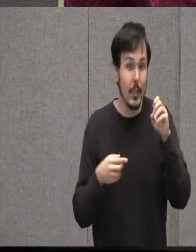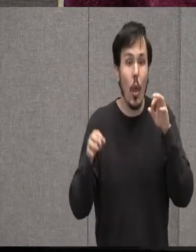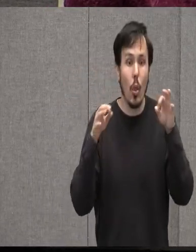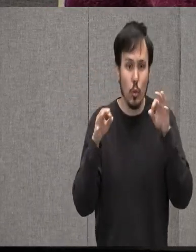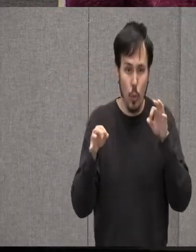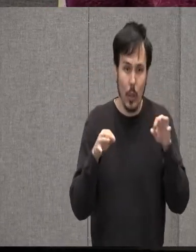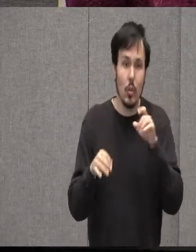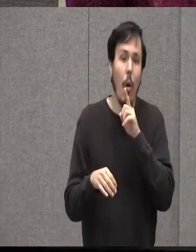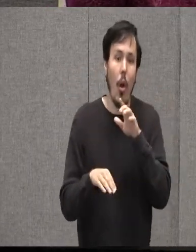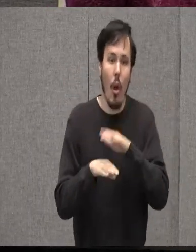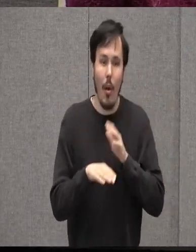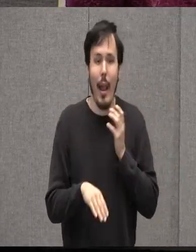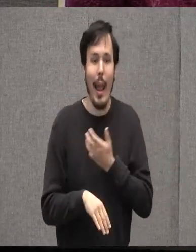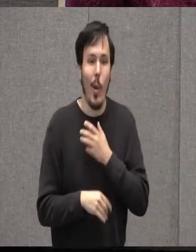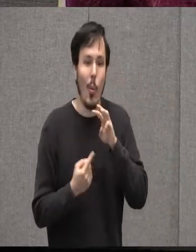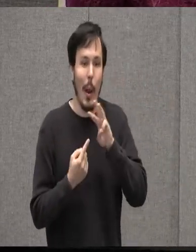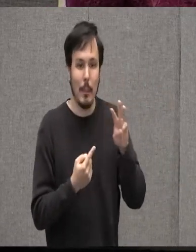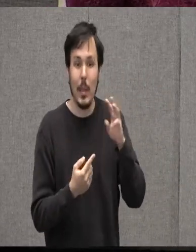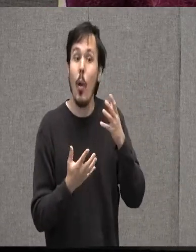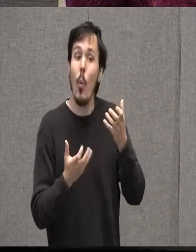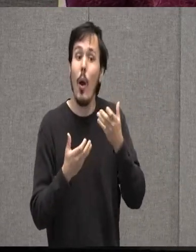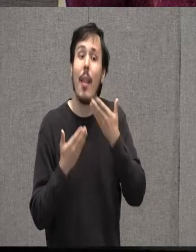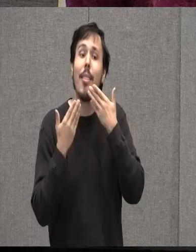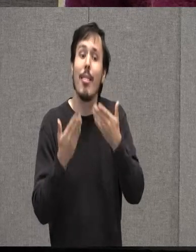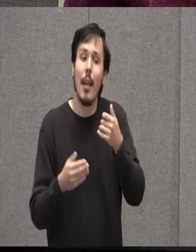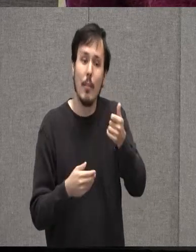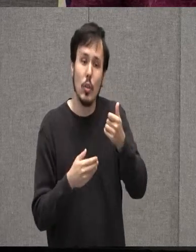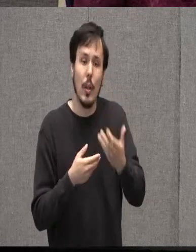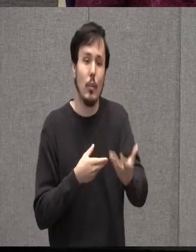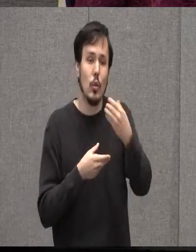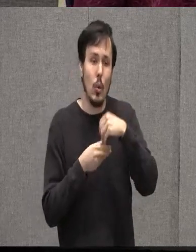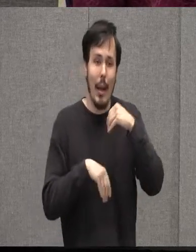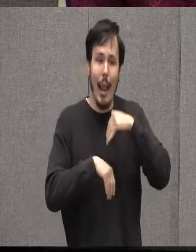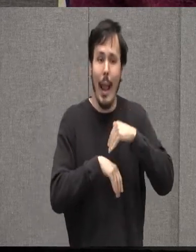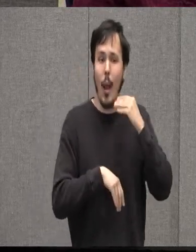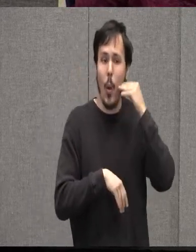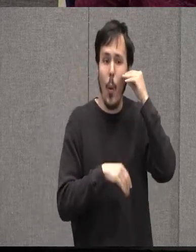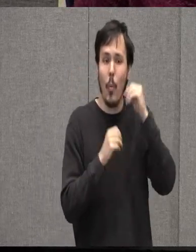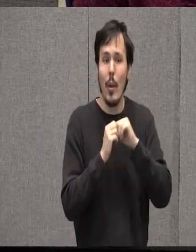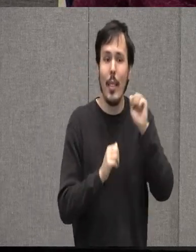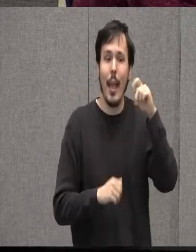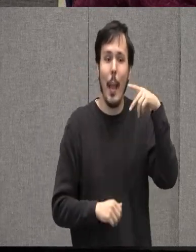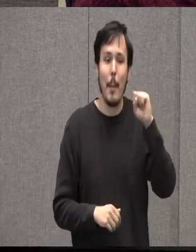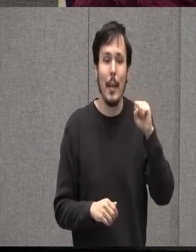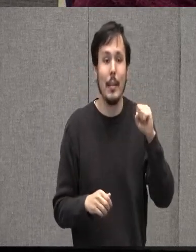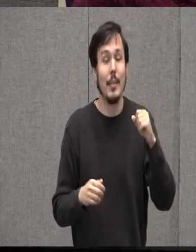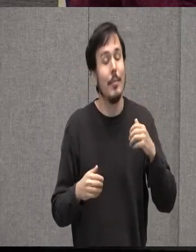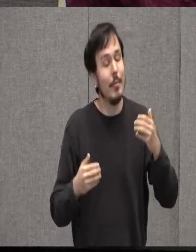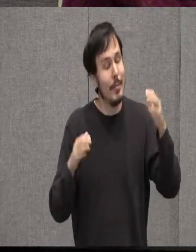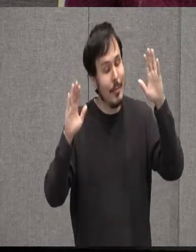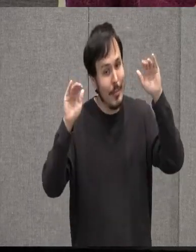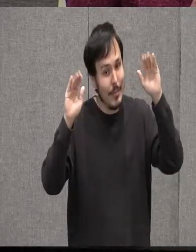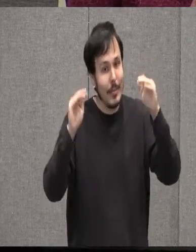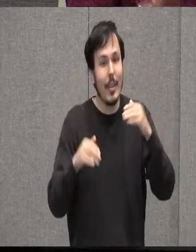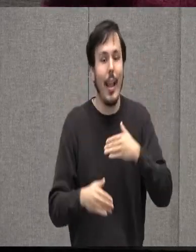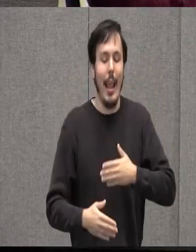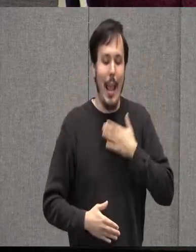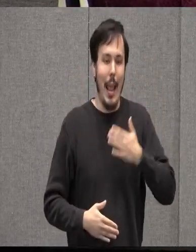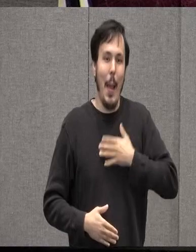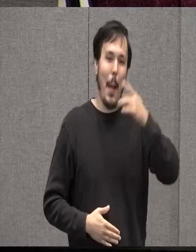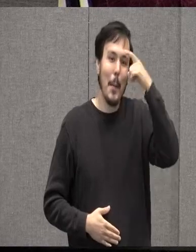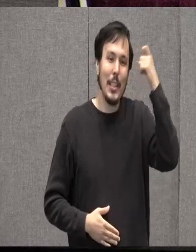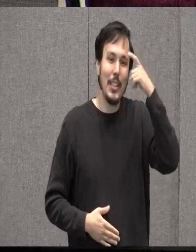to practice your mental math because these are some, nice, fairly easy numbers. So we would keep playing until one of us